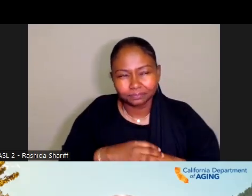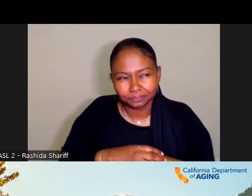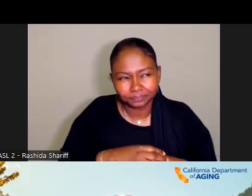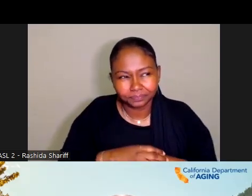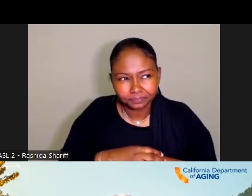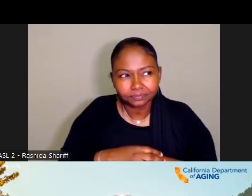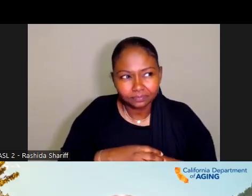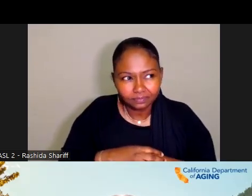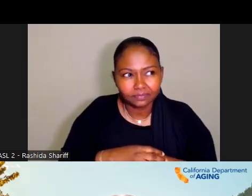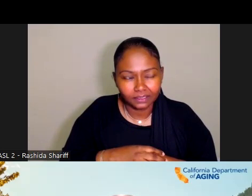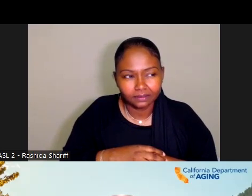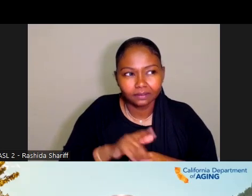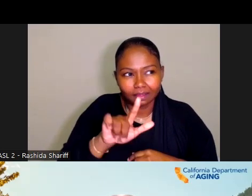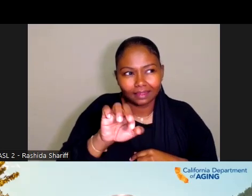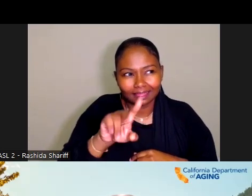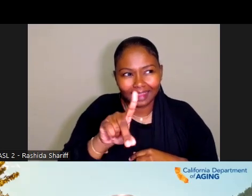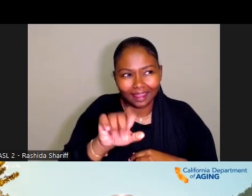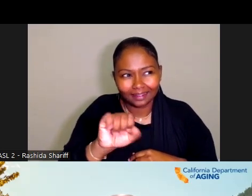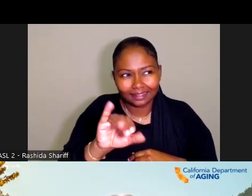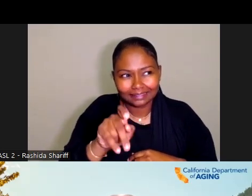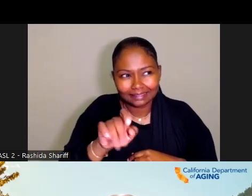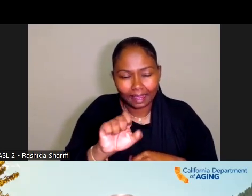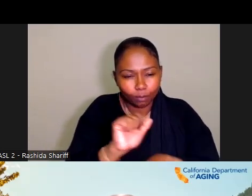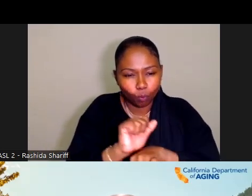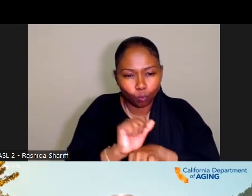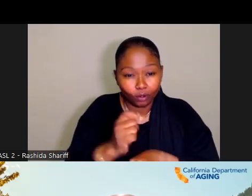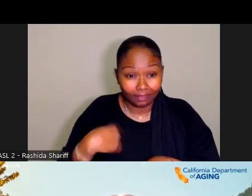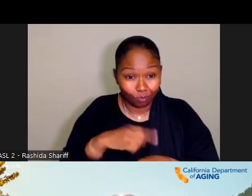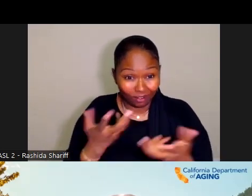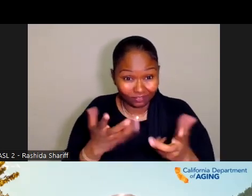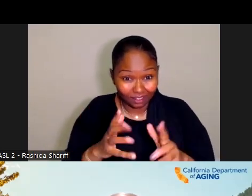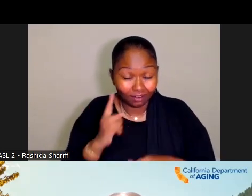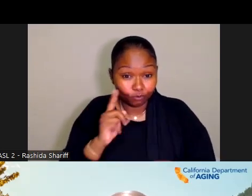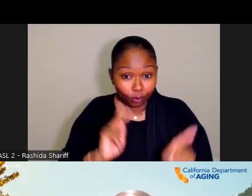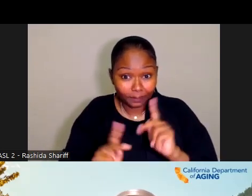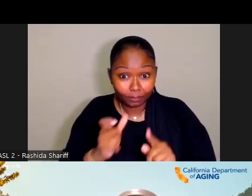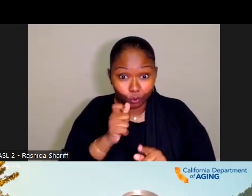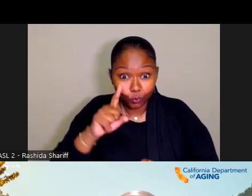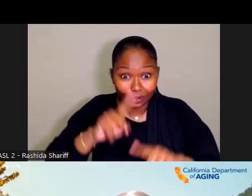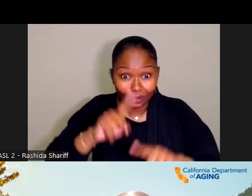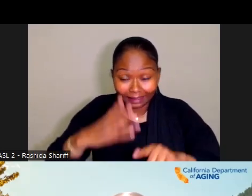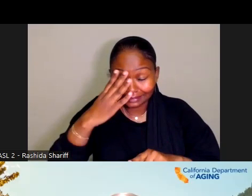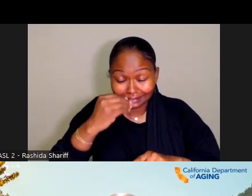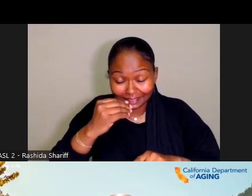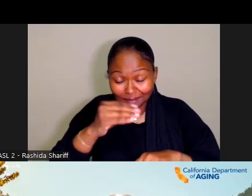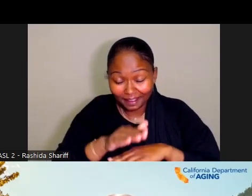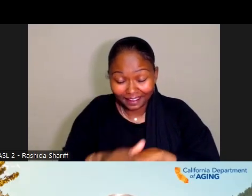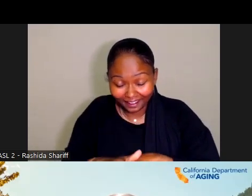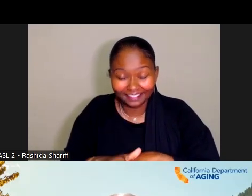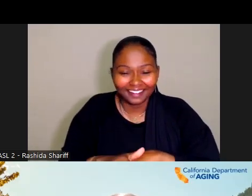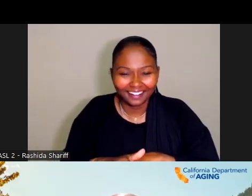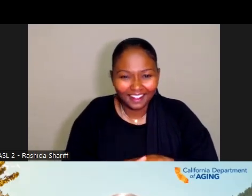to the landscape work that was done here too, for people that can't sleep at night, you might want to look at the